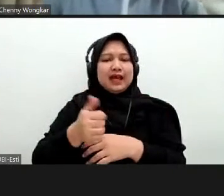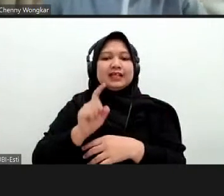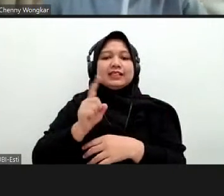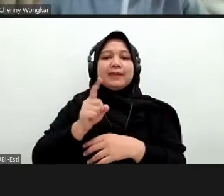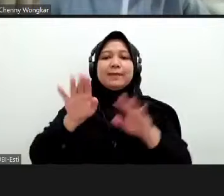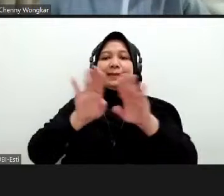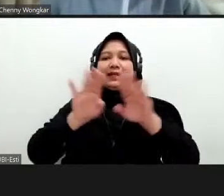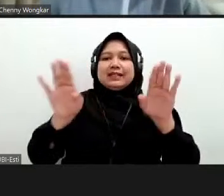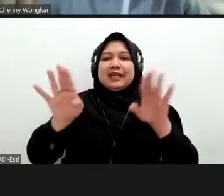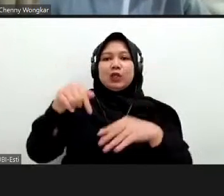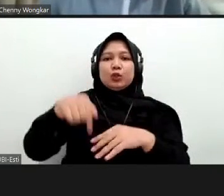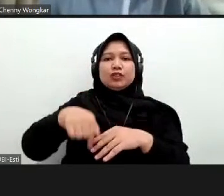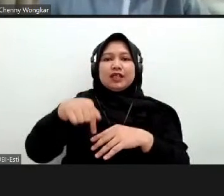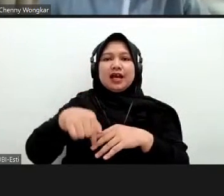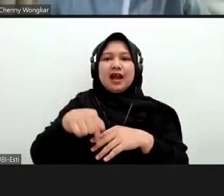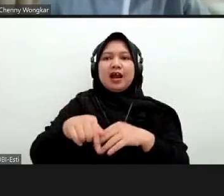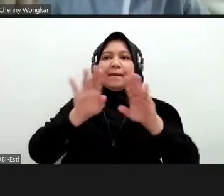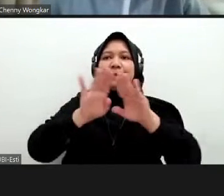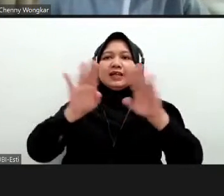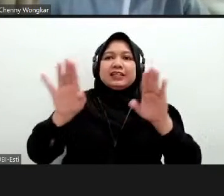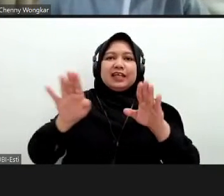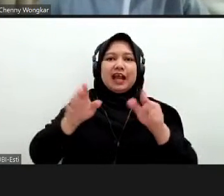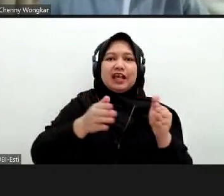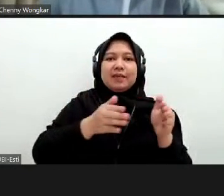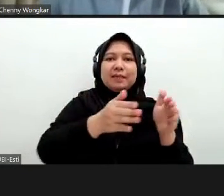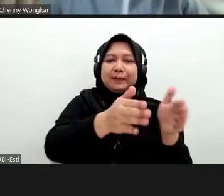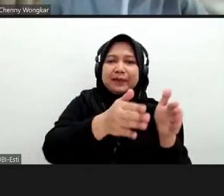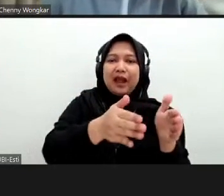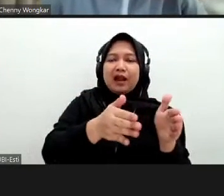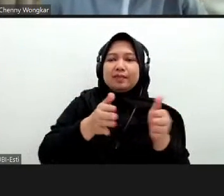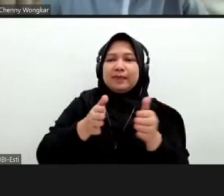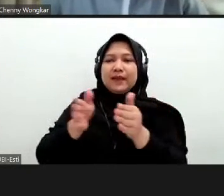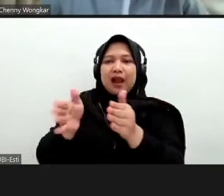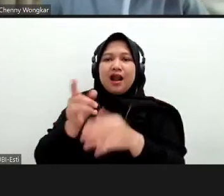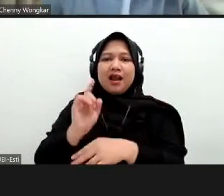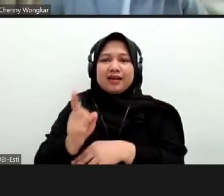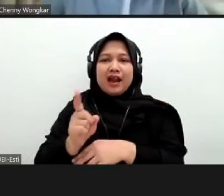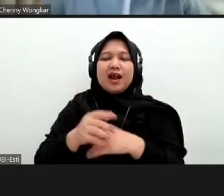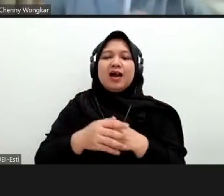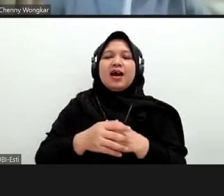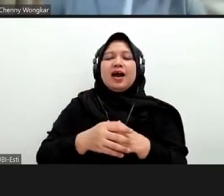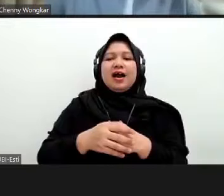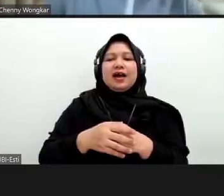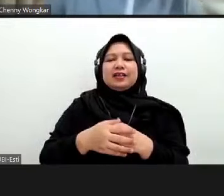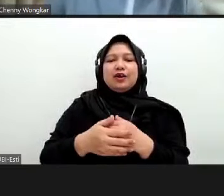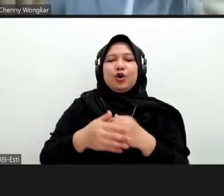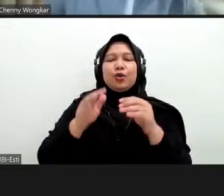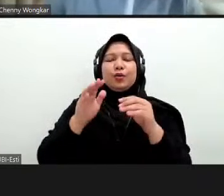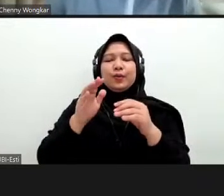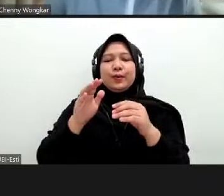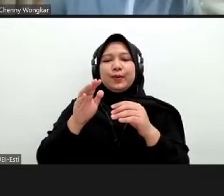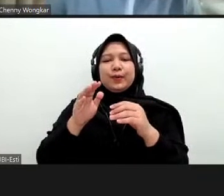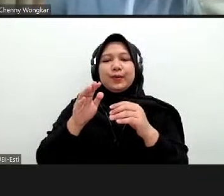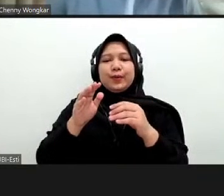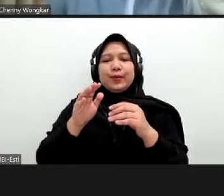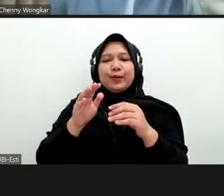can be the suspect for the hoax distributor. But even sometimes the fake media also exists.